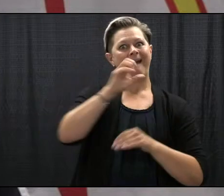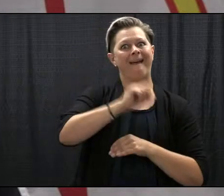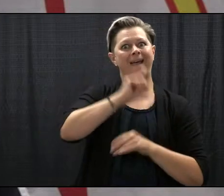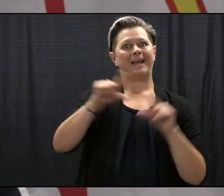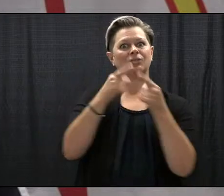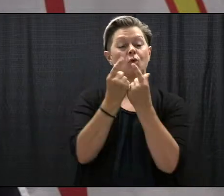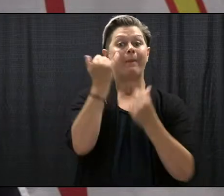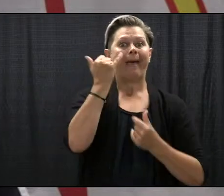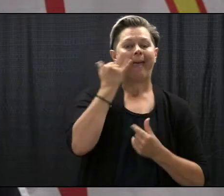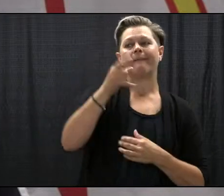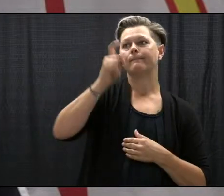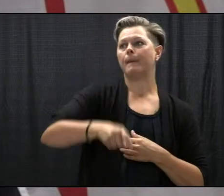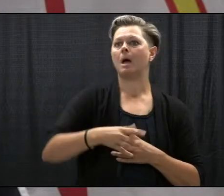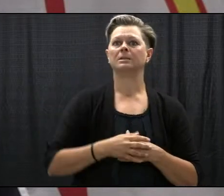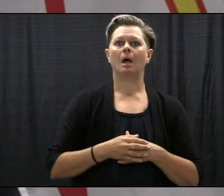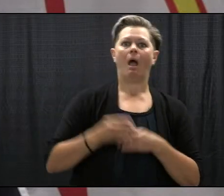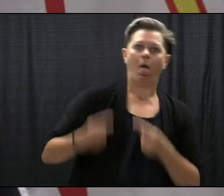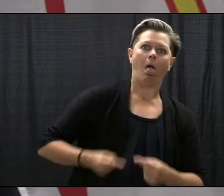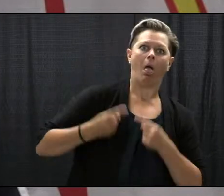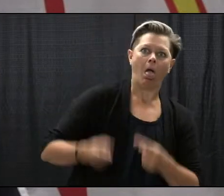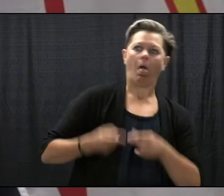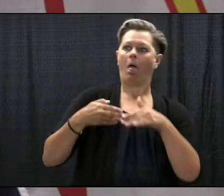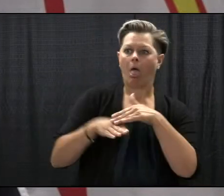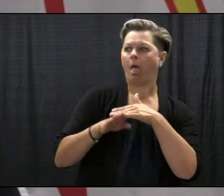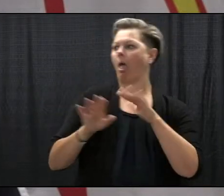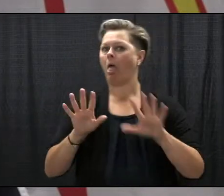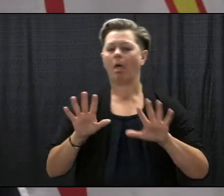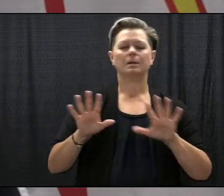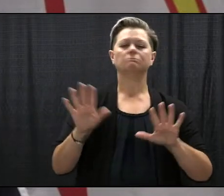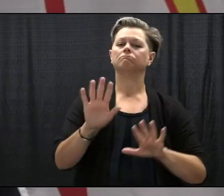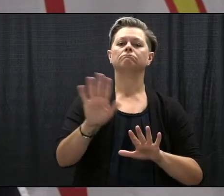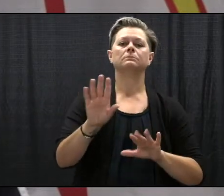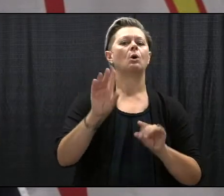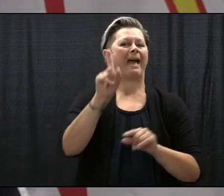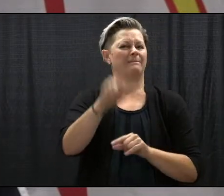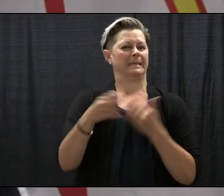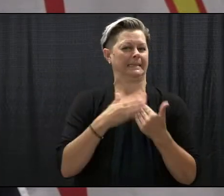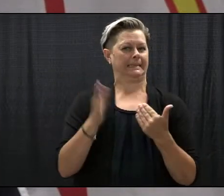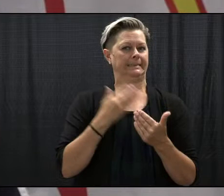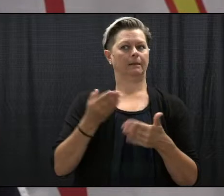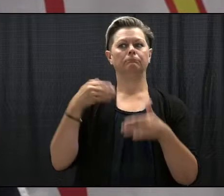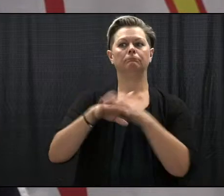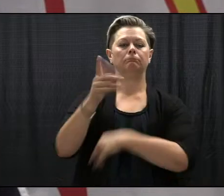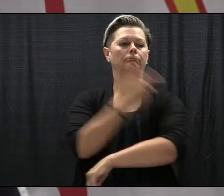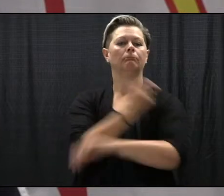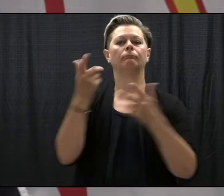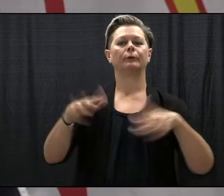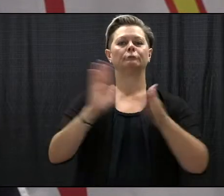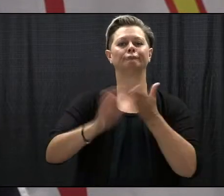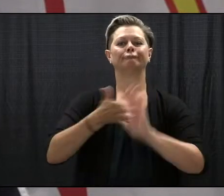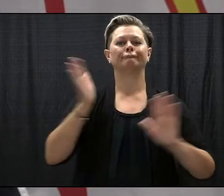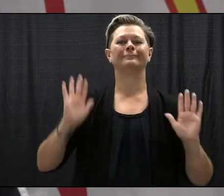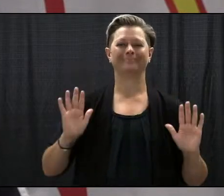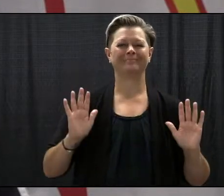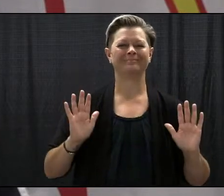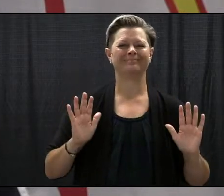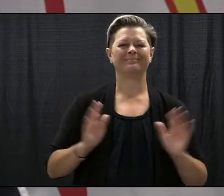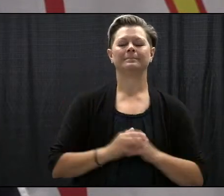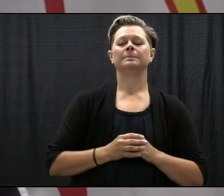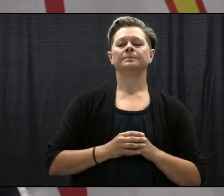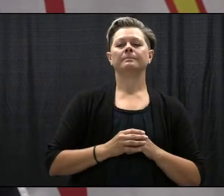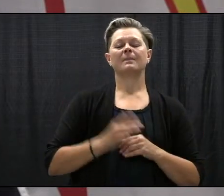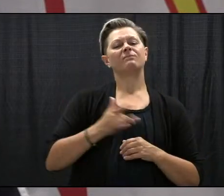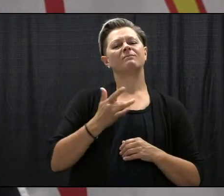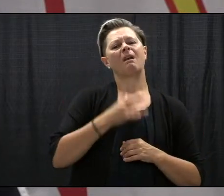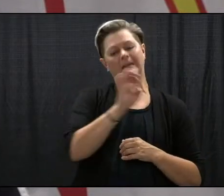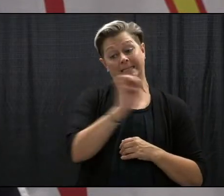trying to do clinics where you know, that age group may spend some time. And I think in